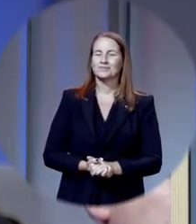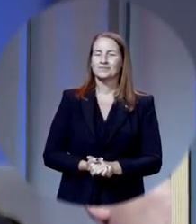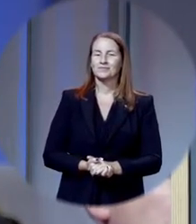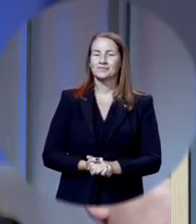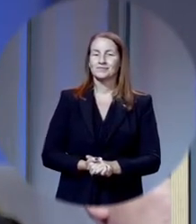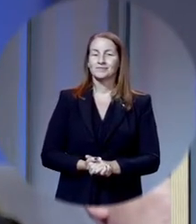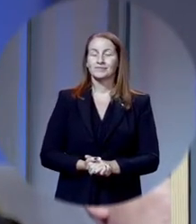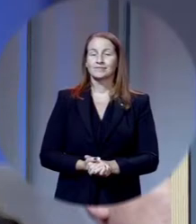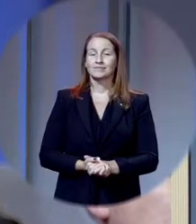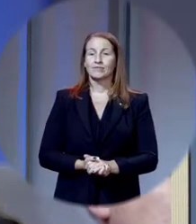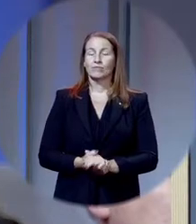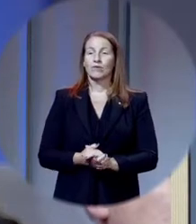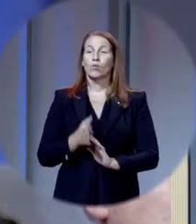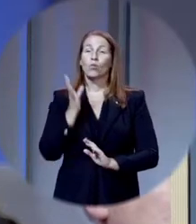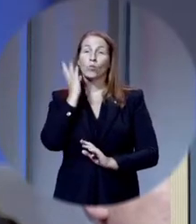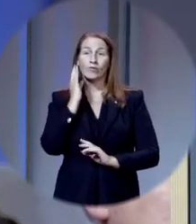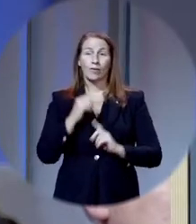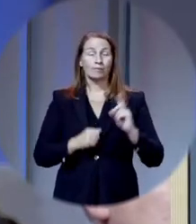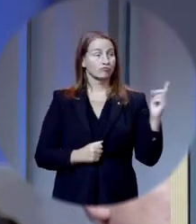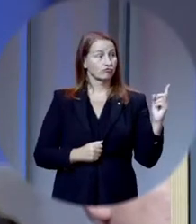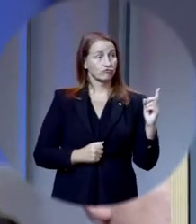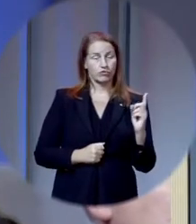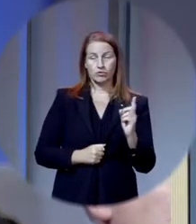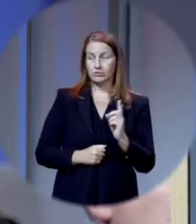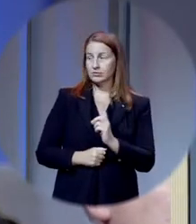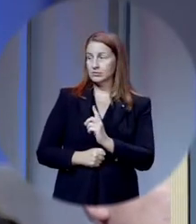So as you cross the stage,